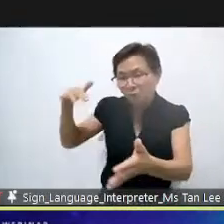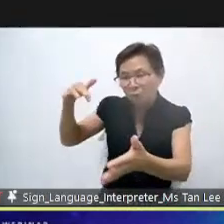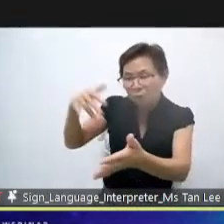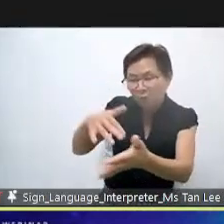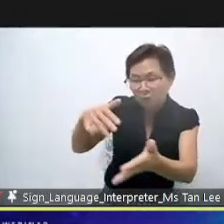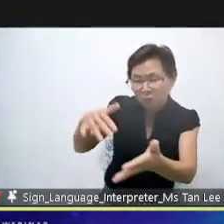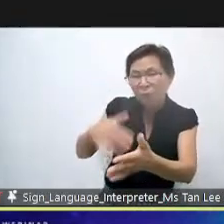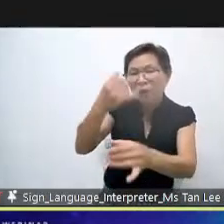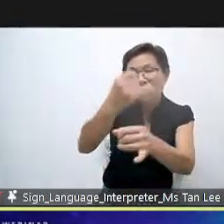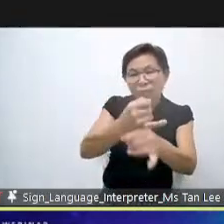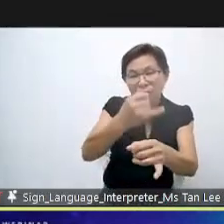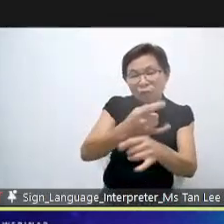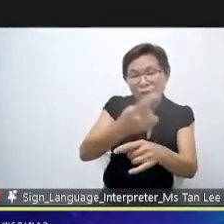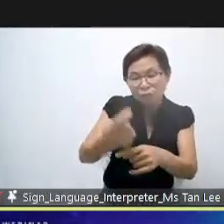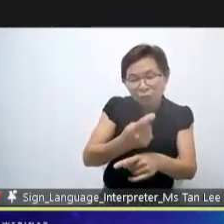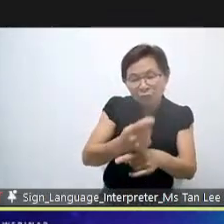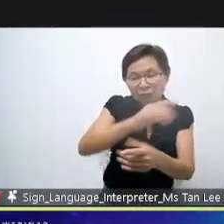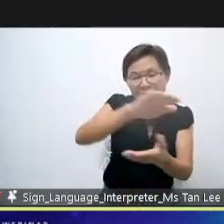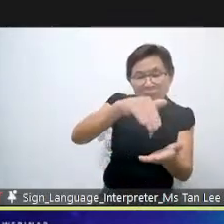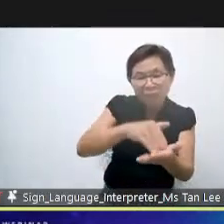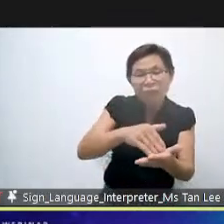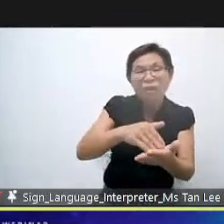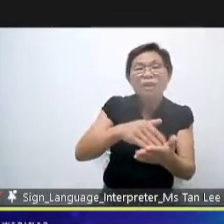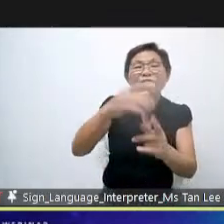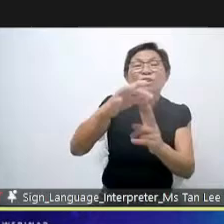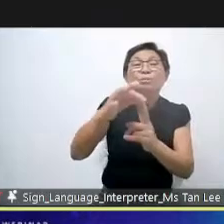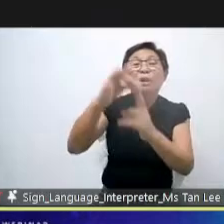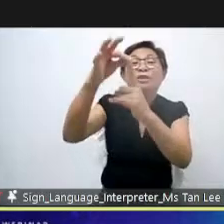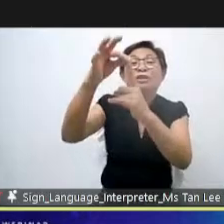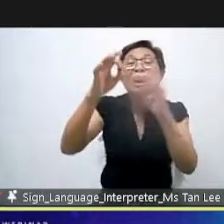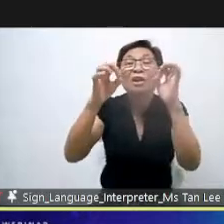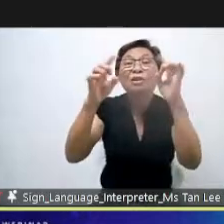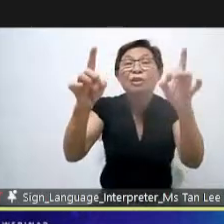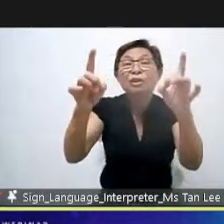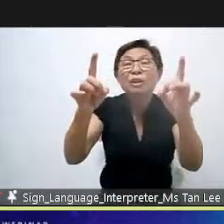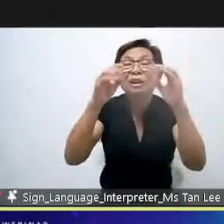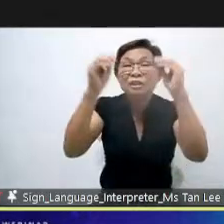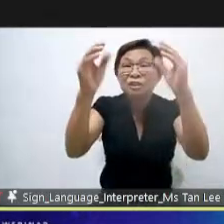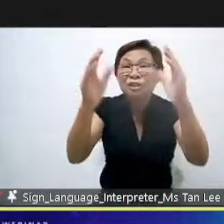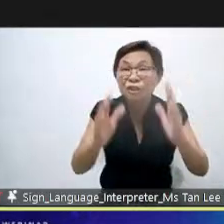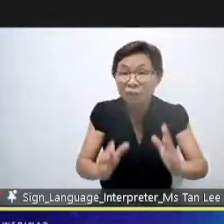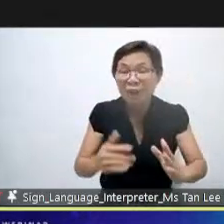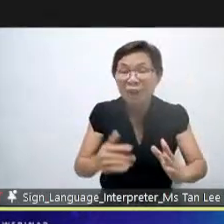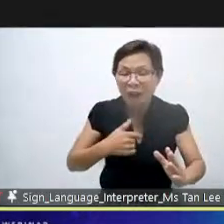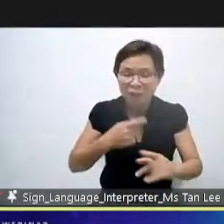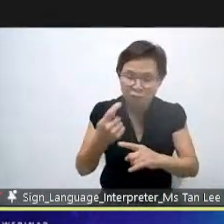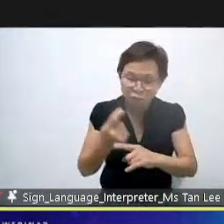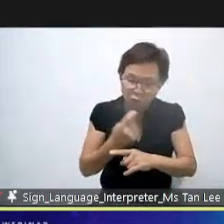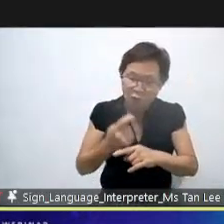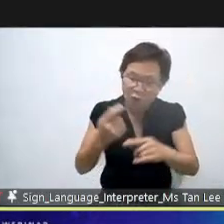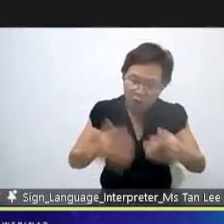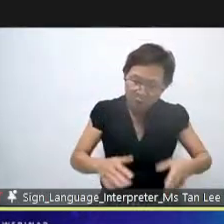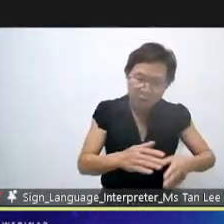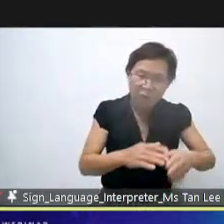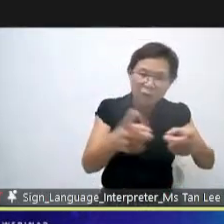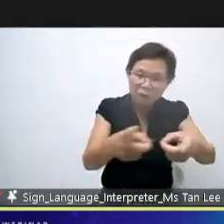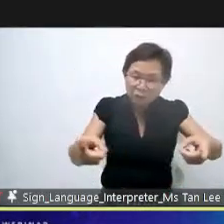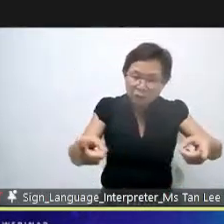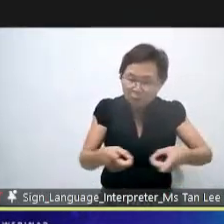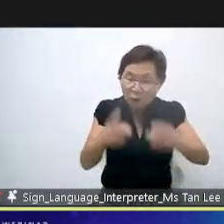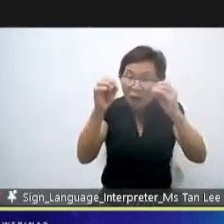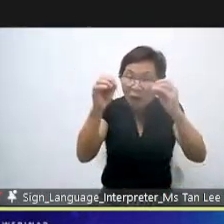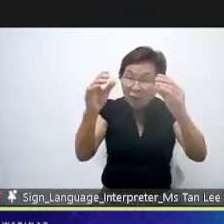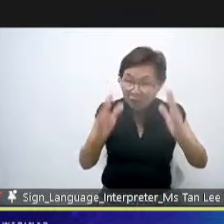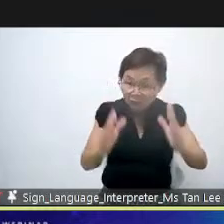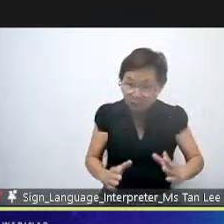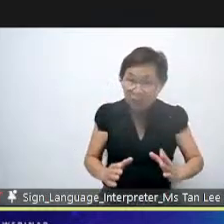institute that training a special education teacher. And I finished for my diploma in education that I